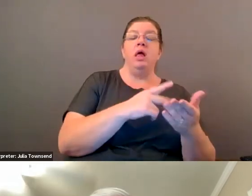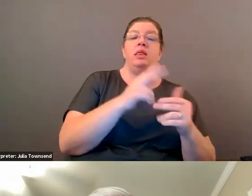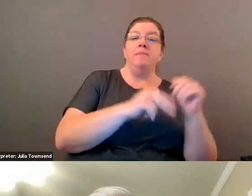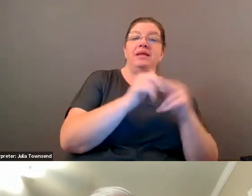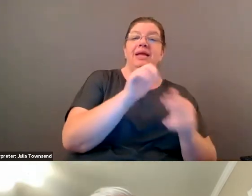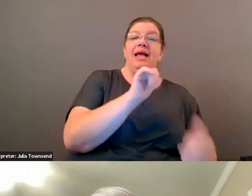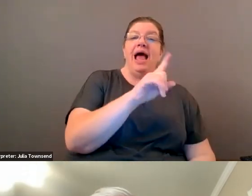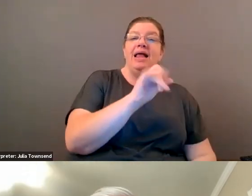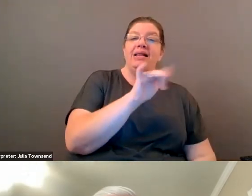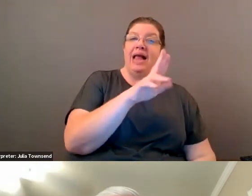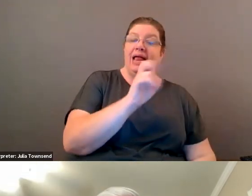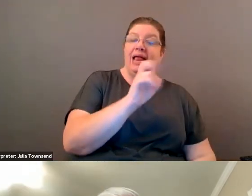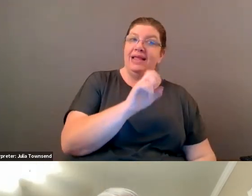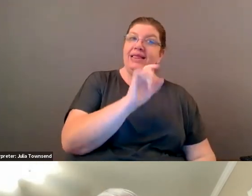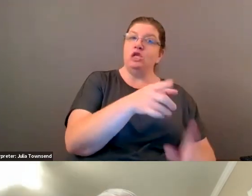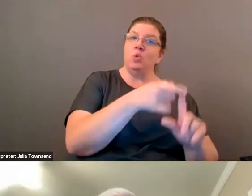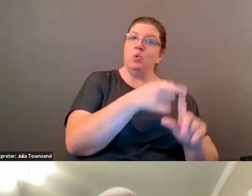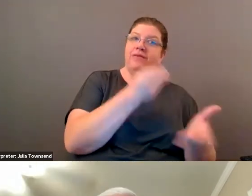And that would leave the